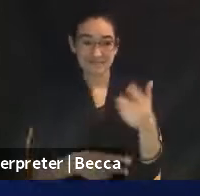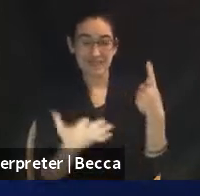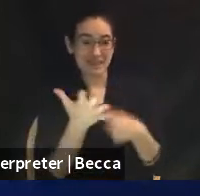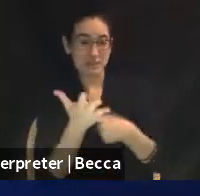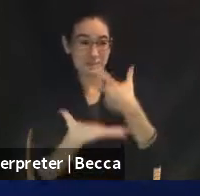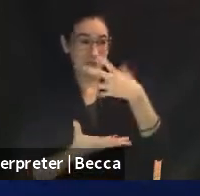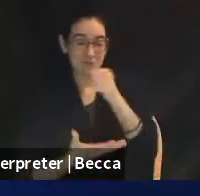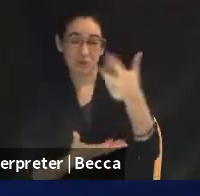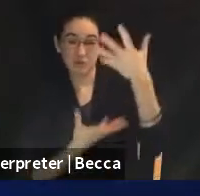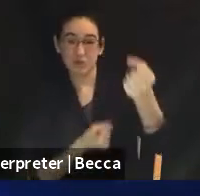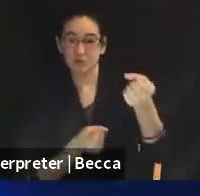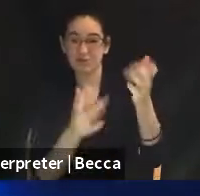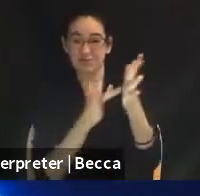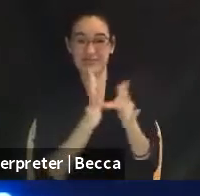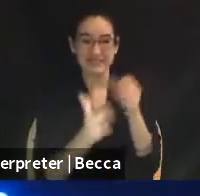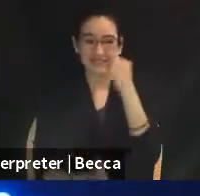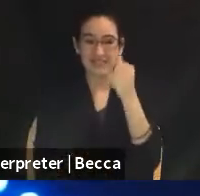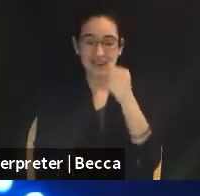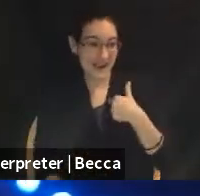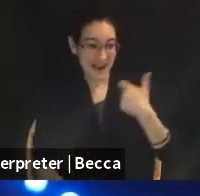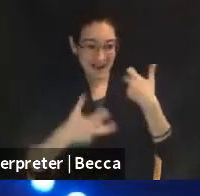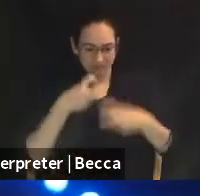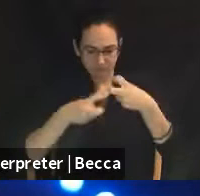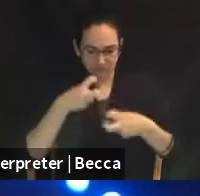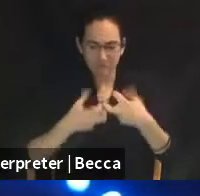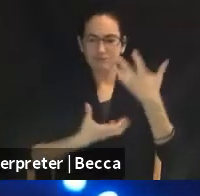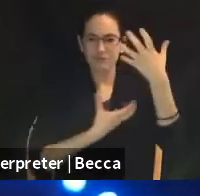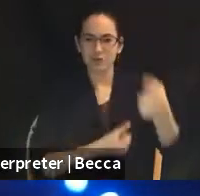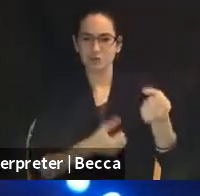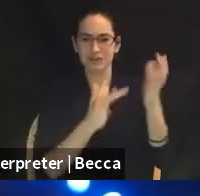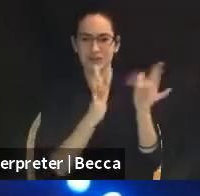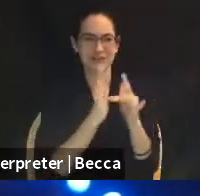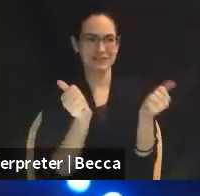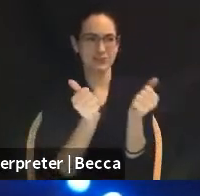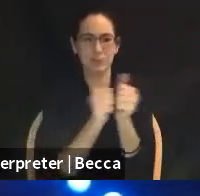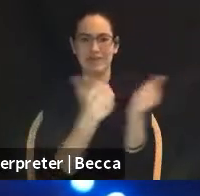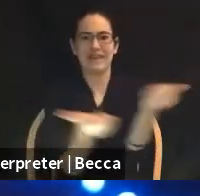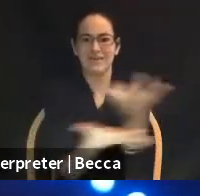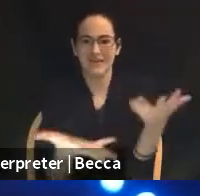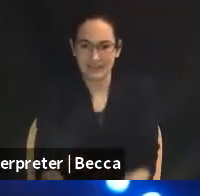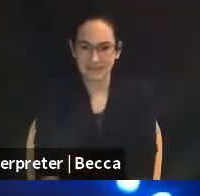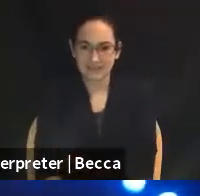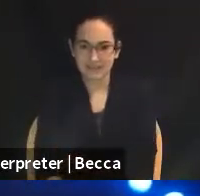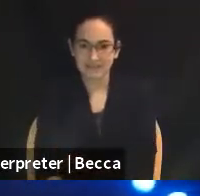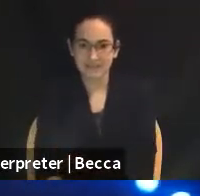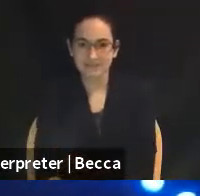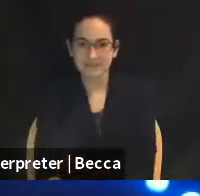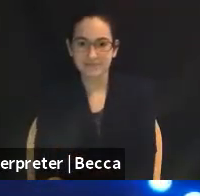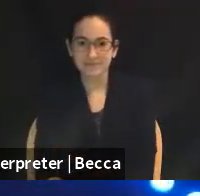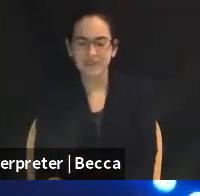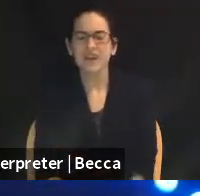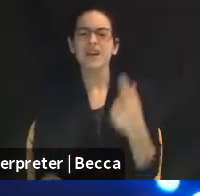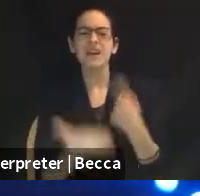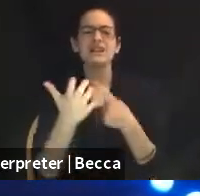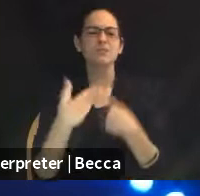life. I have trouble sometimes trusting Jesus with everything. And we can look at Peter as this bad guy who took